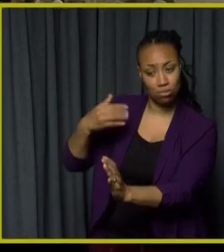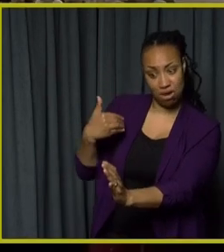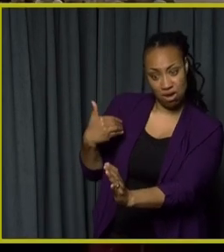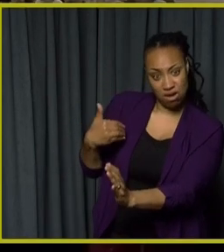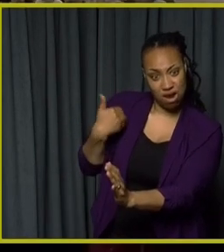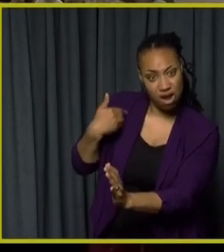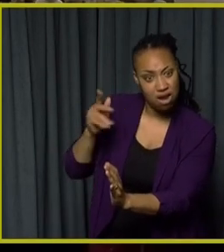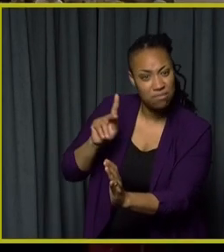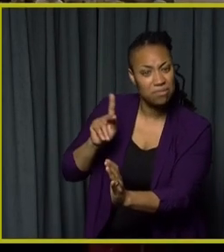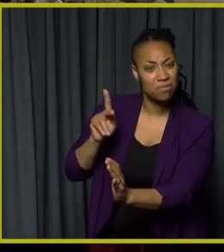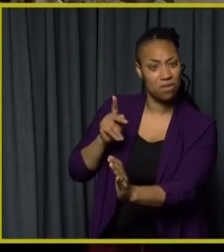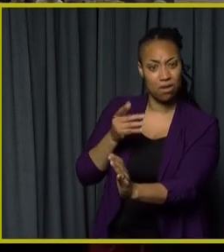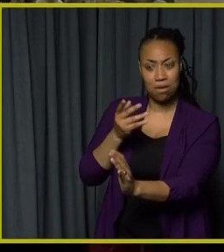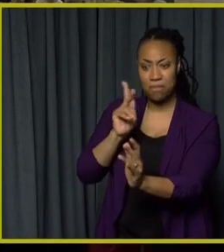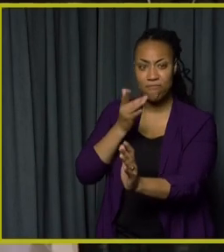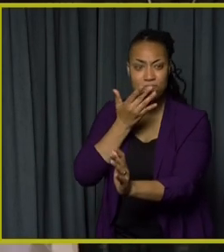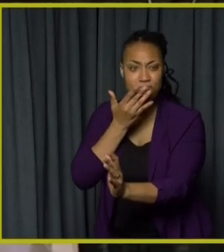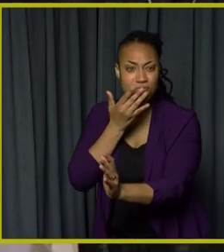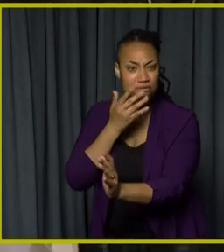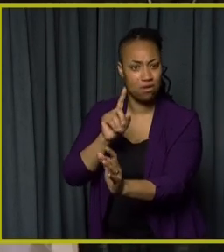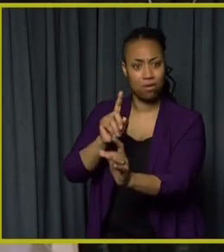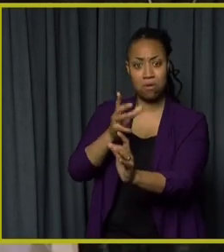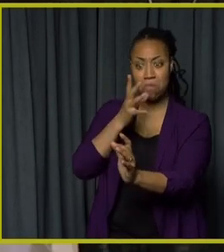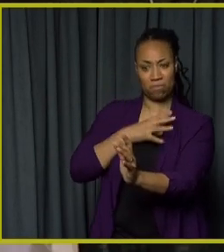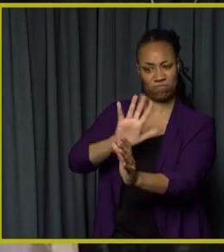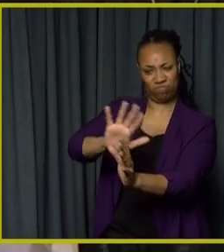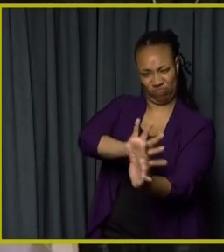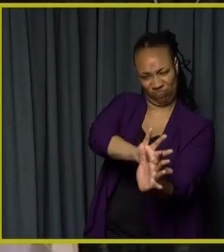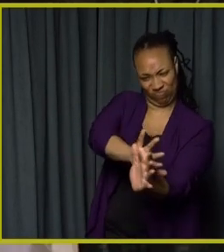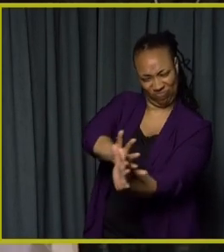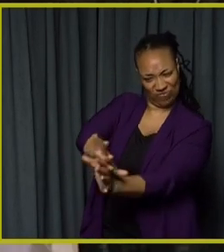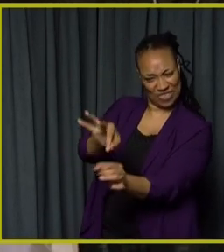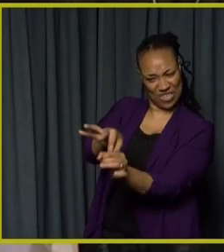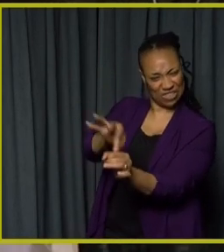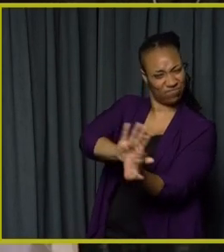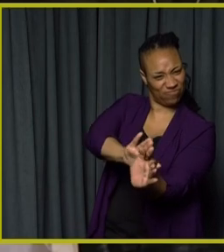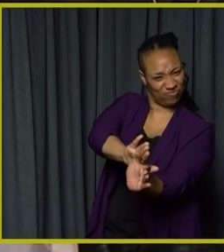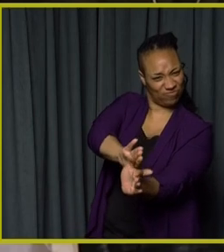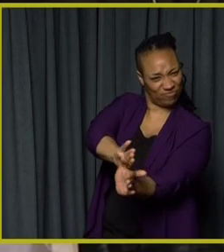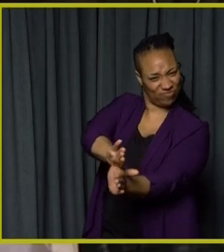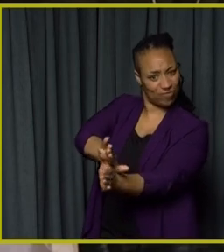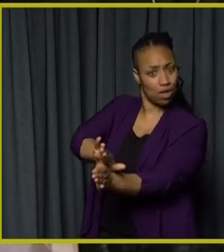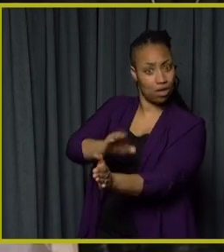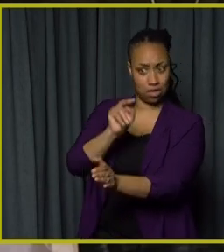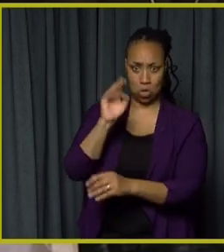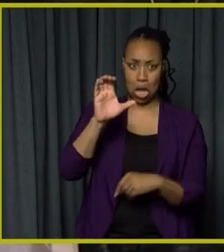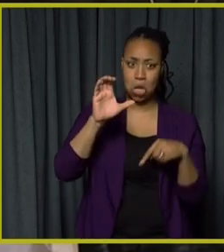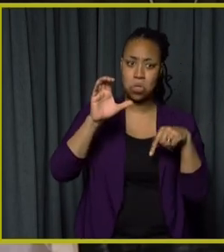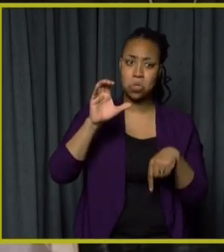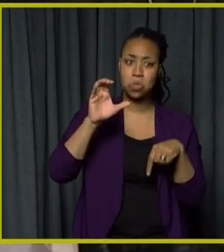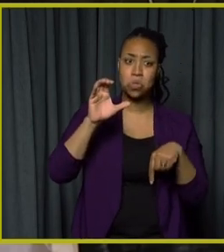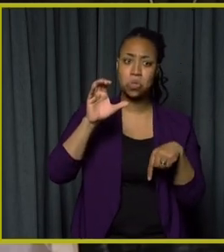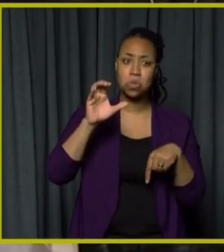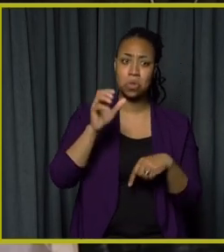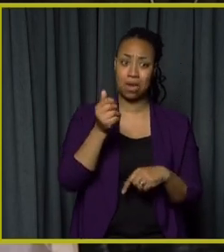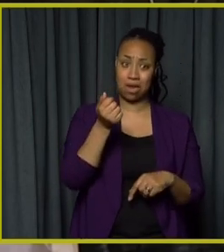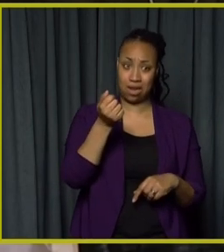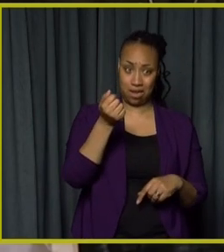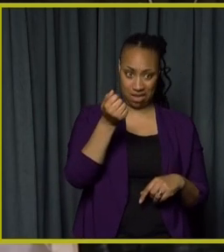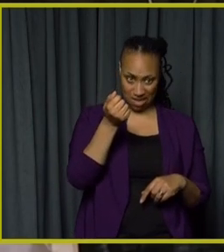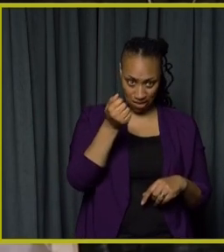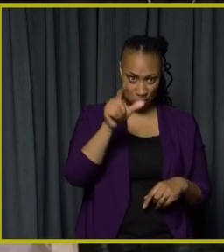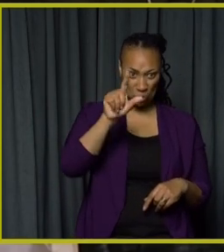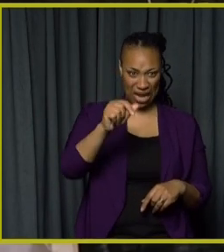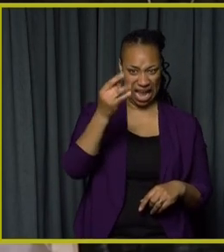and women. Fast forward to 2018, where North Carolina serves, unfortunately, as the national poster child